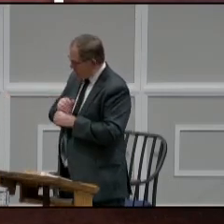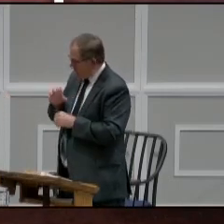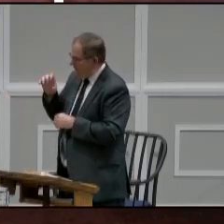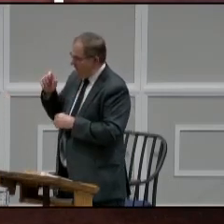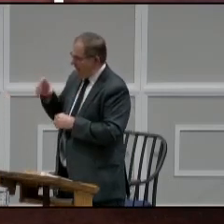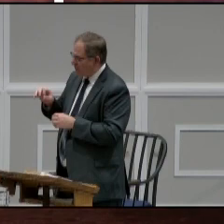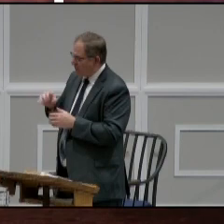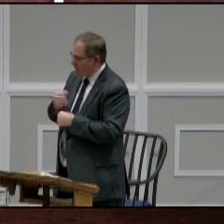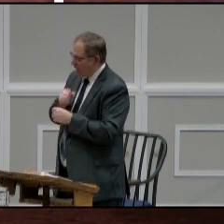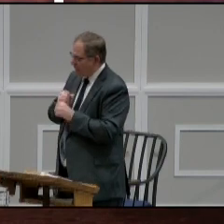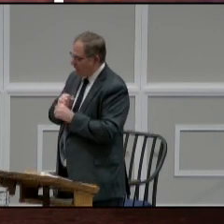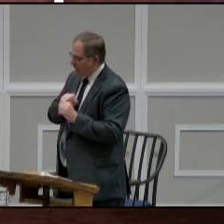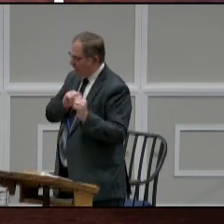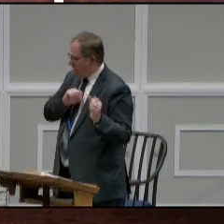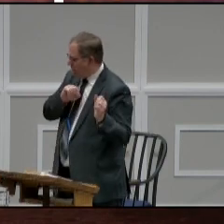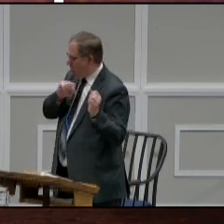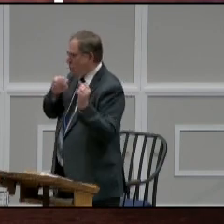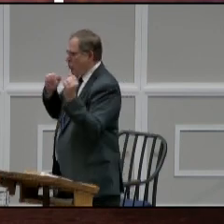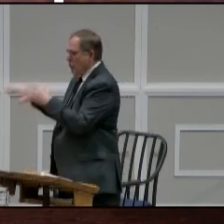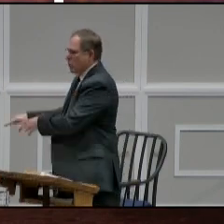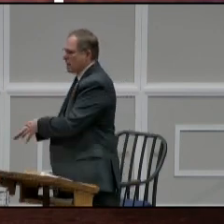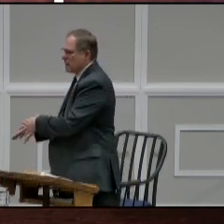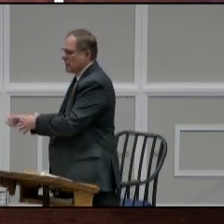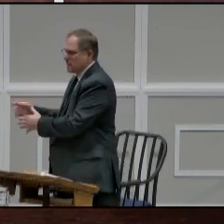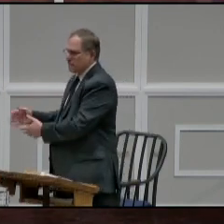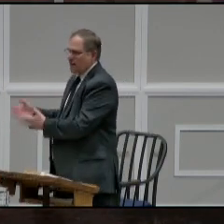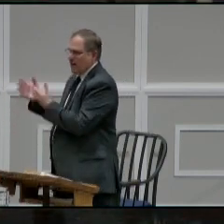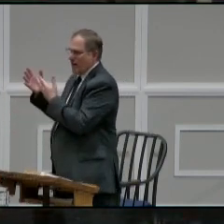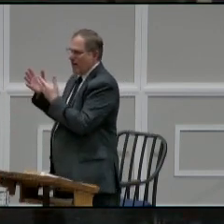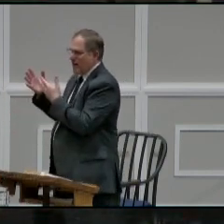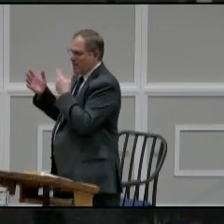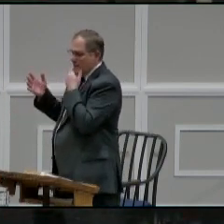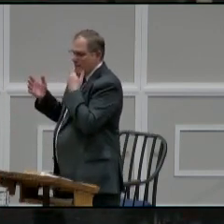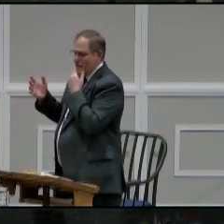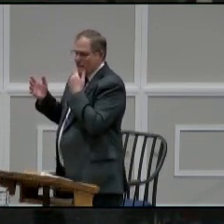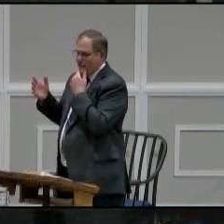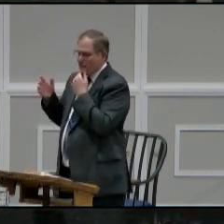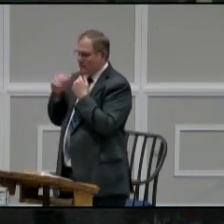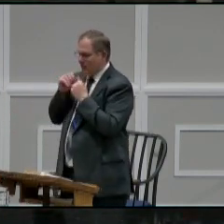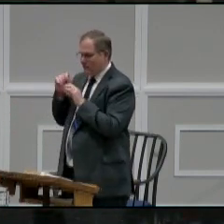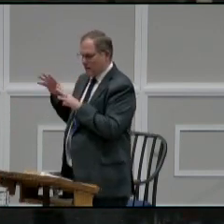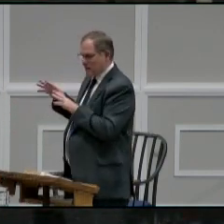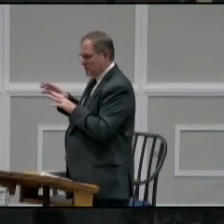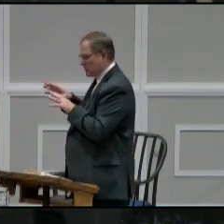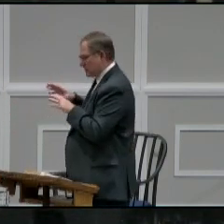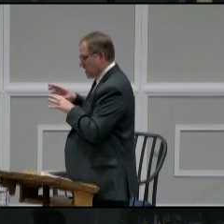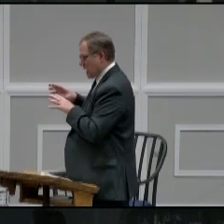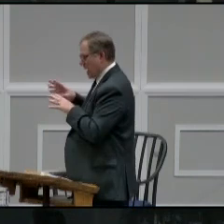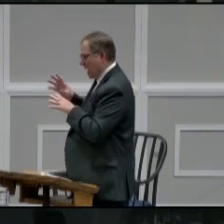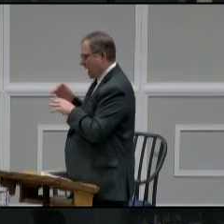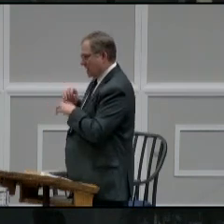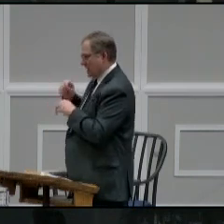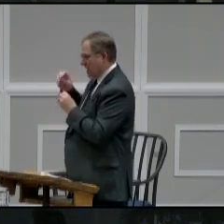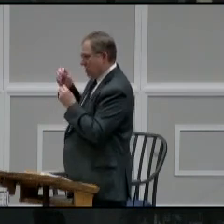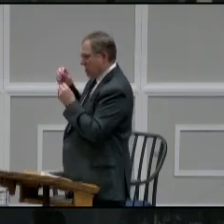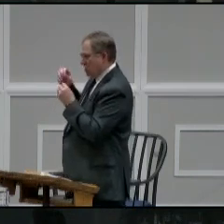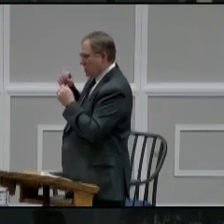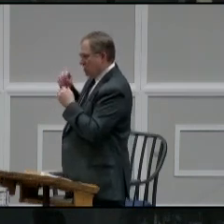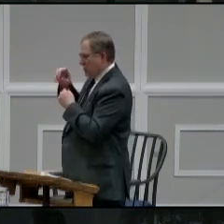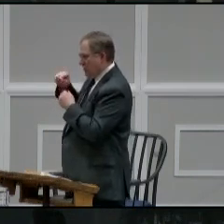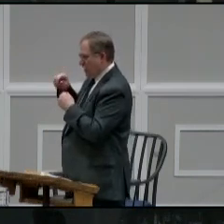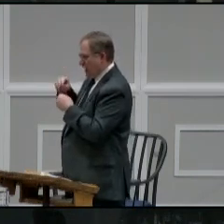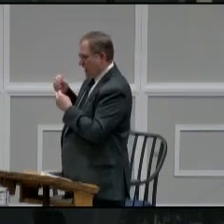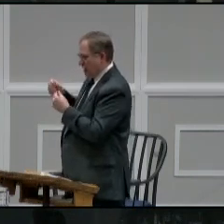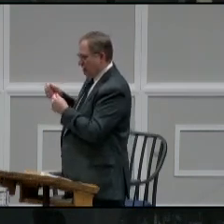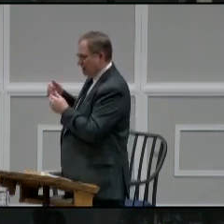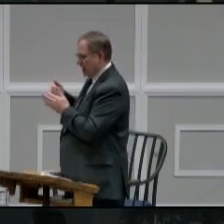fire. All right. Whew. Took care of that. Oh, wait, we're not done. And ground it to powder.